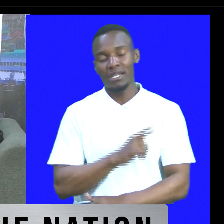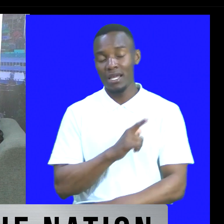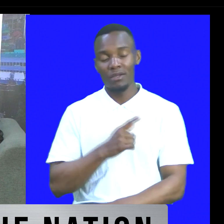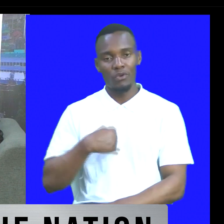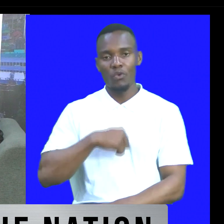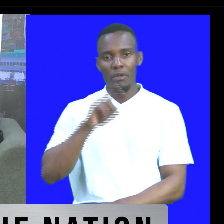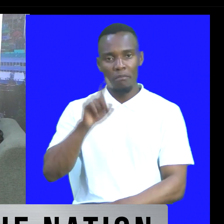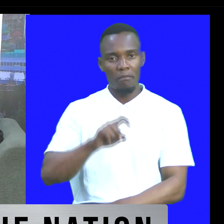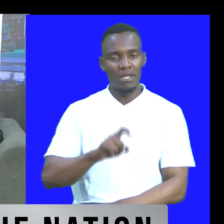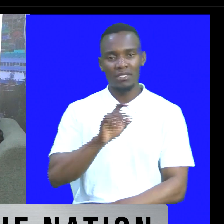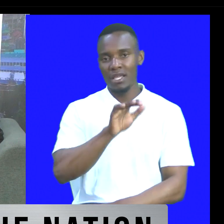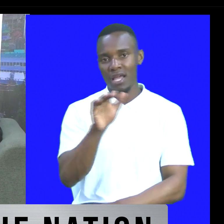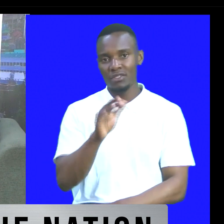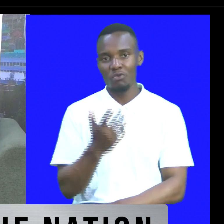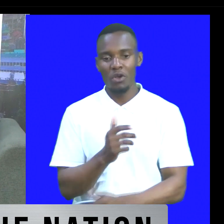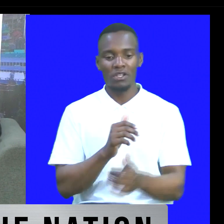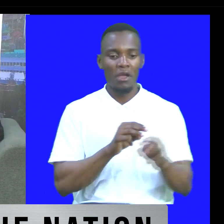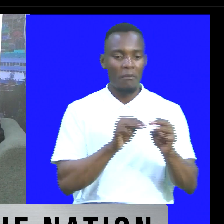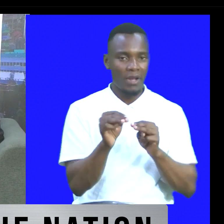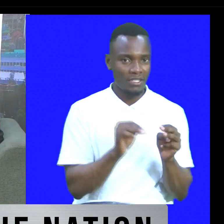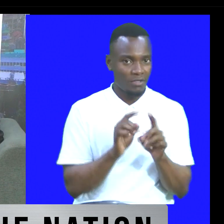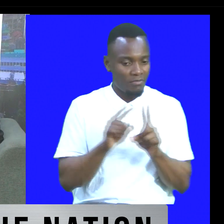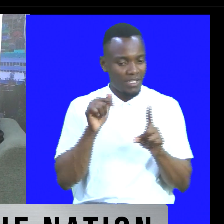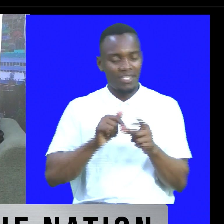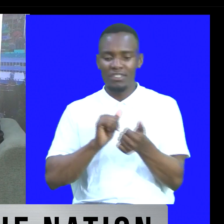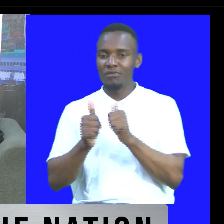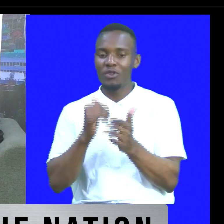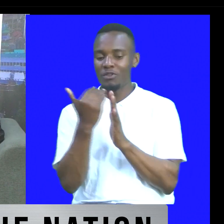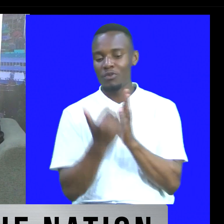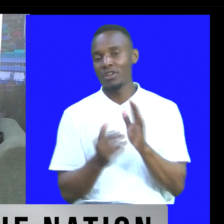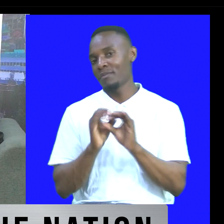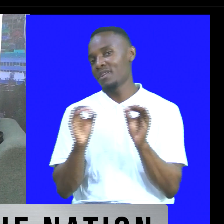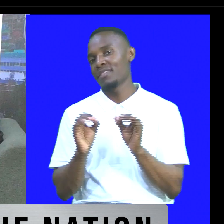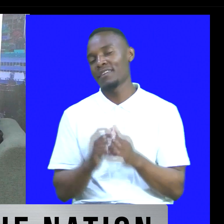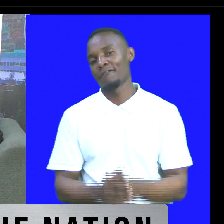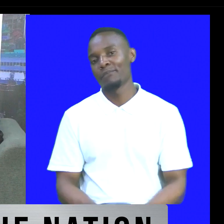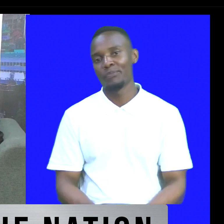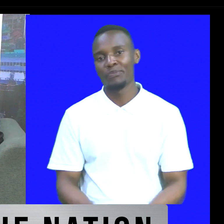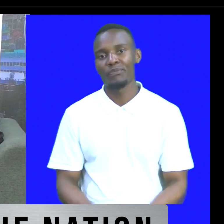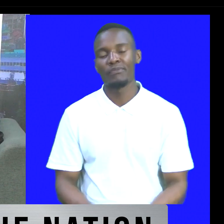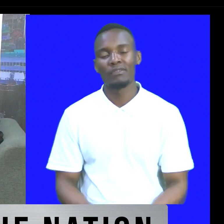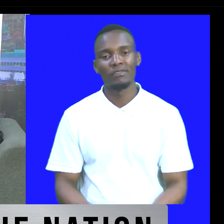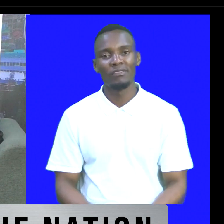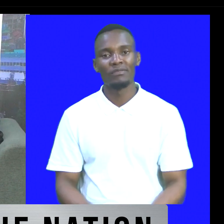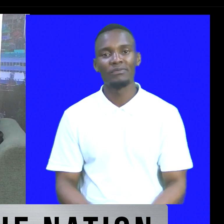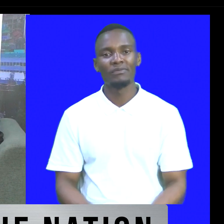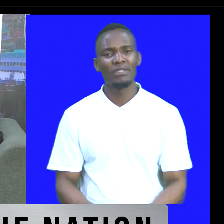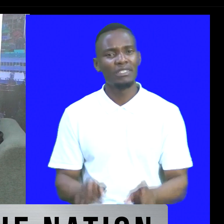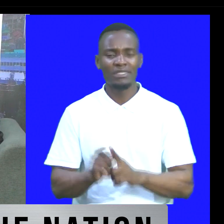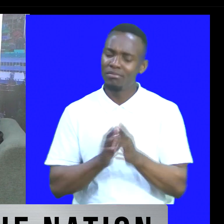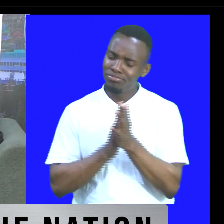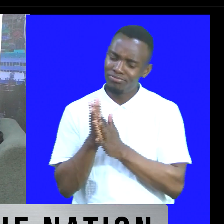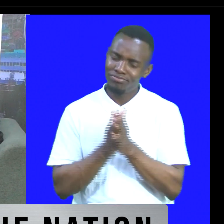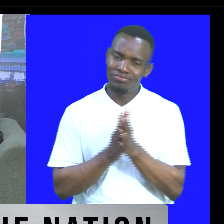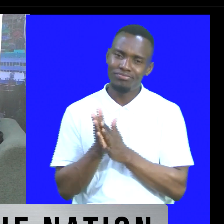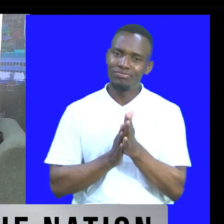ask questions. But this is not a sports program. Yes. They will ask it in the sports program. It's interesting. We had so many